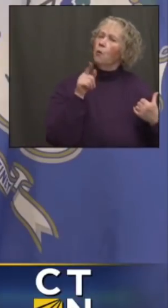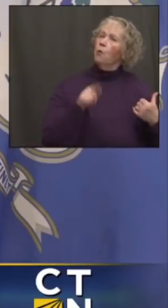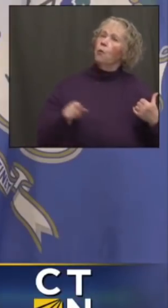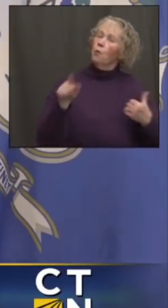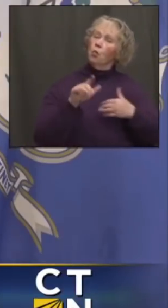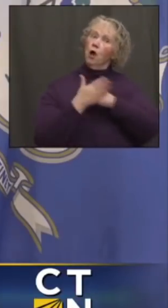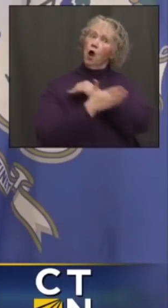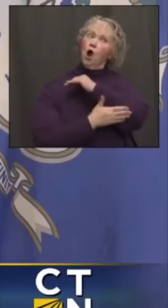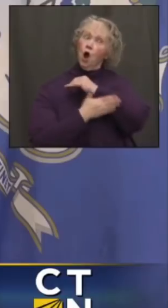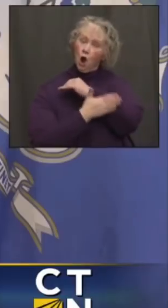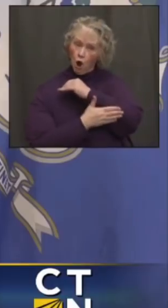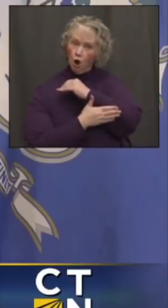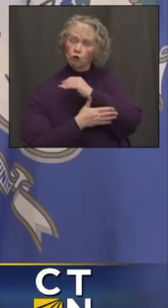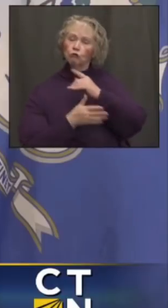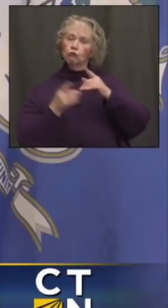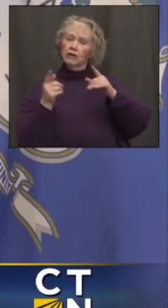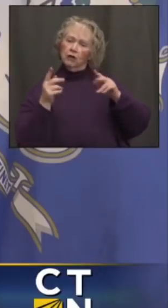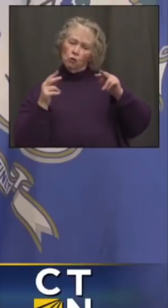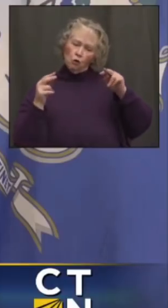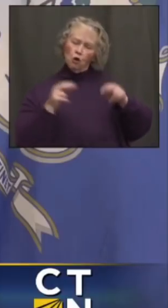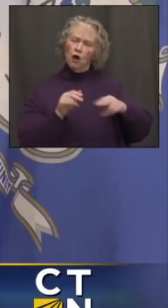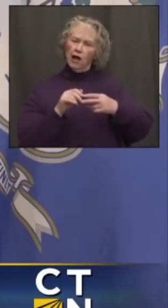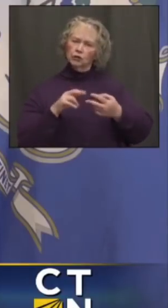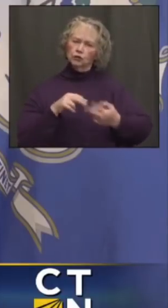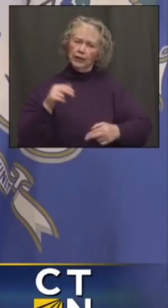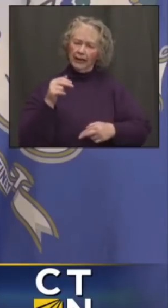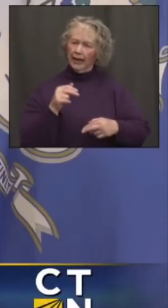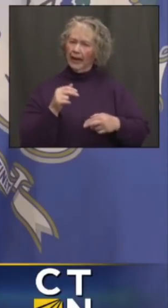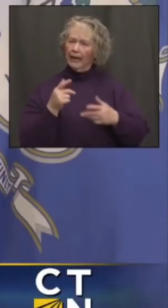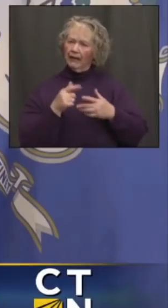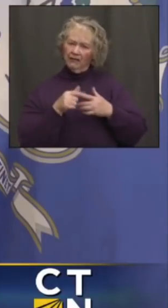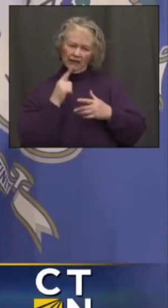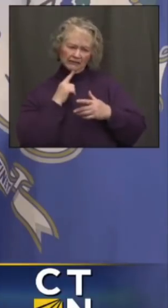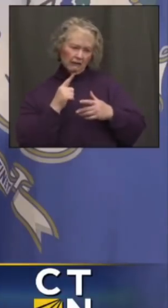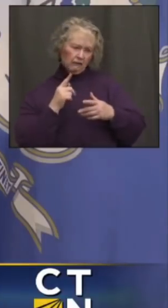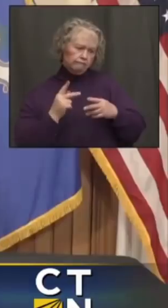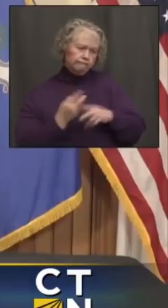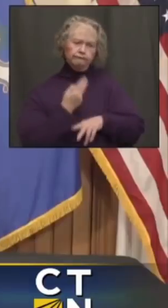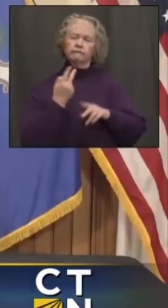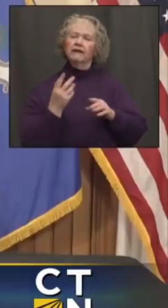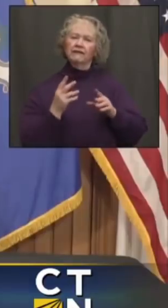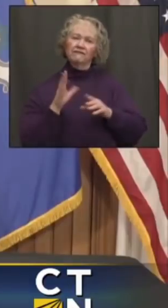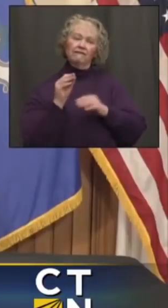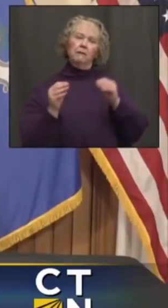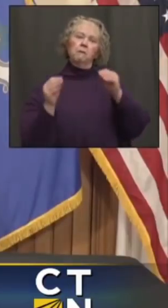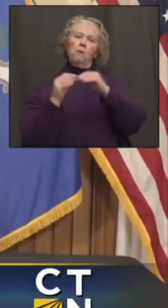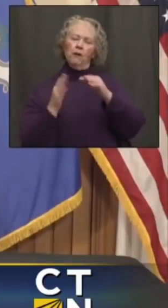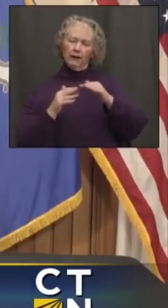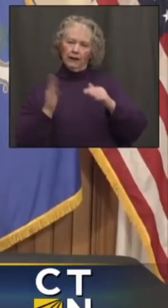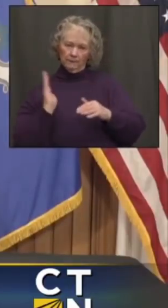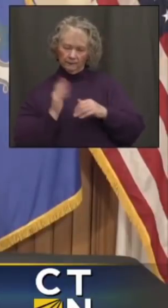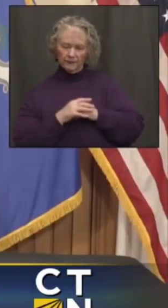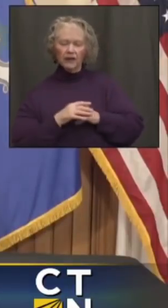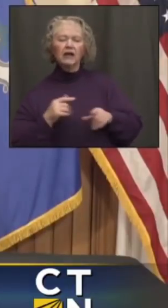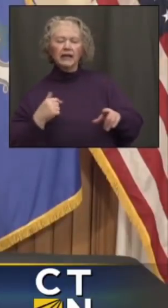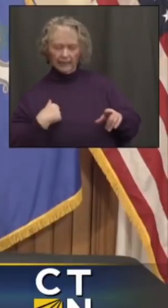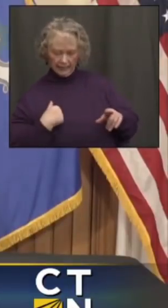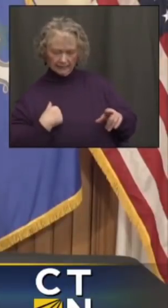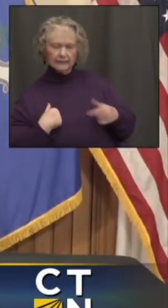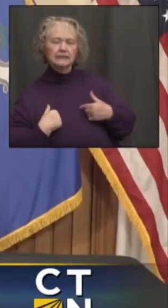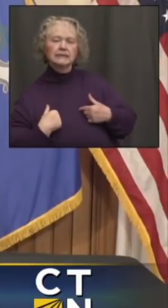their cases looking for these strains. At what rate are we testing here in Connecticut? I know nationwide